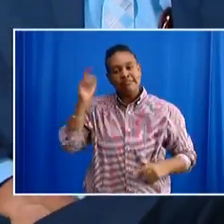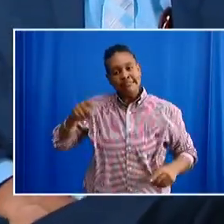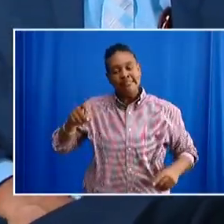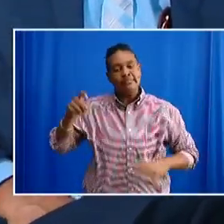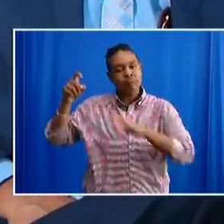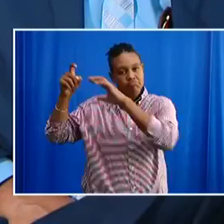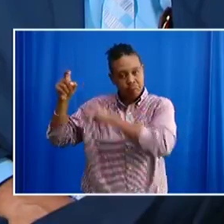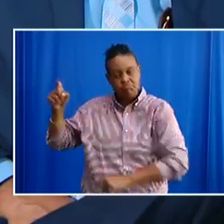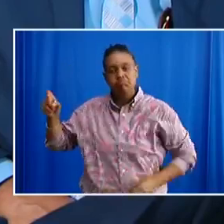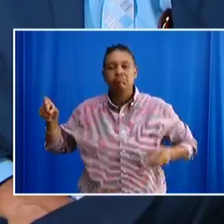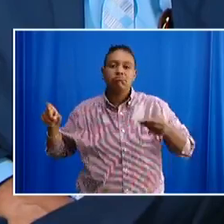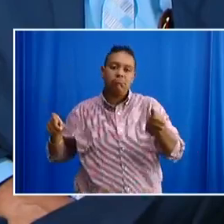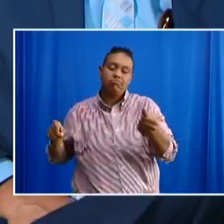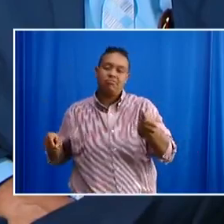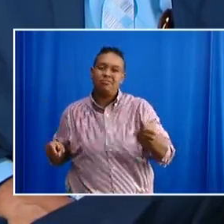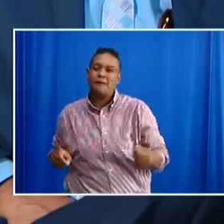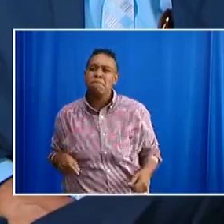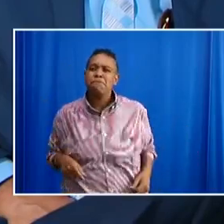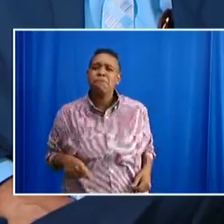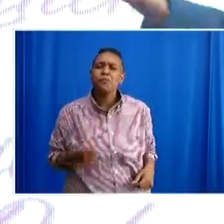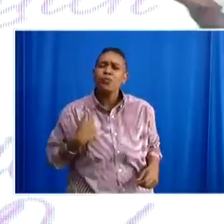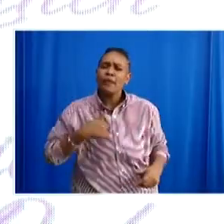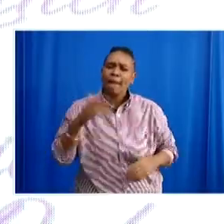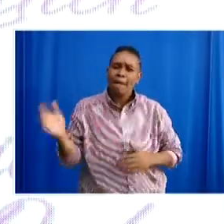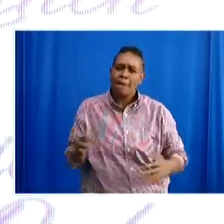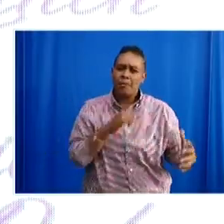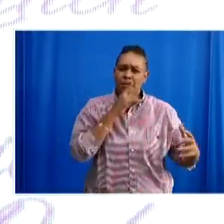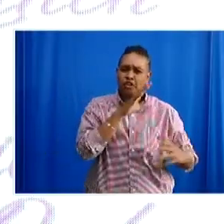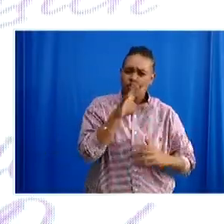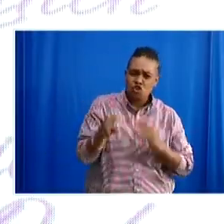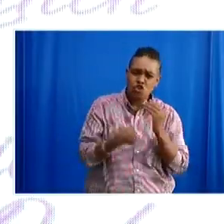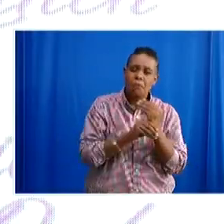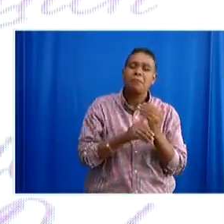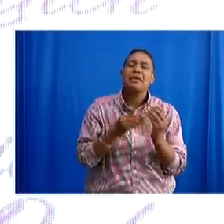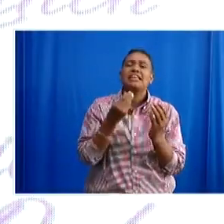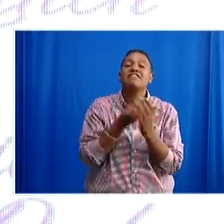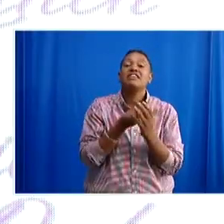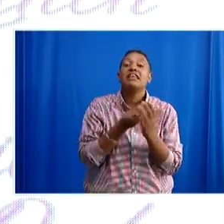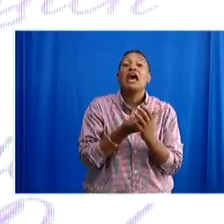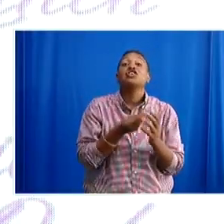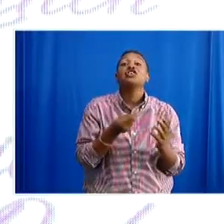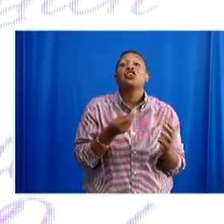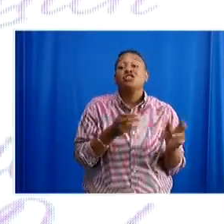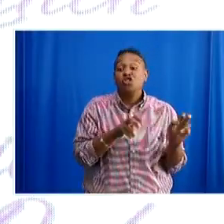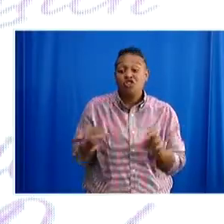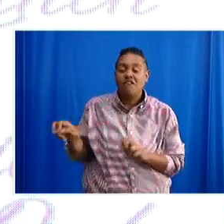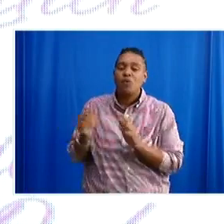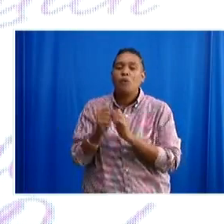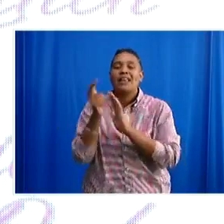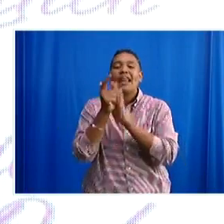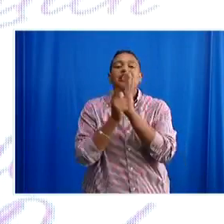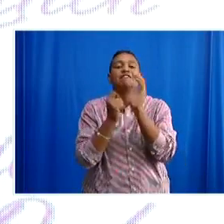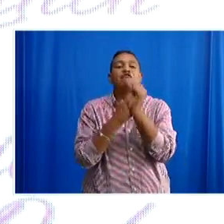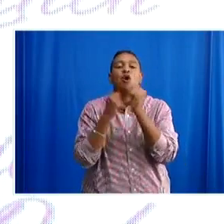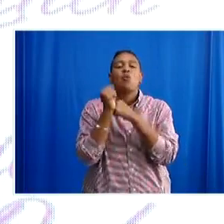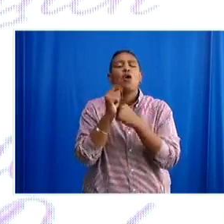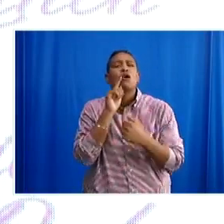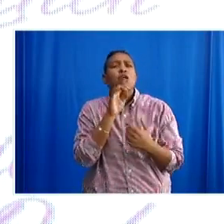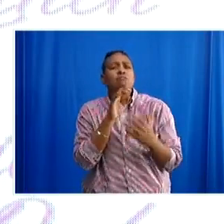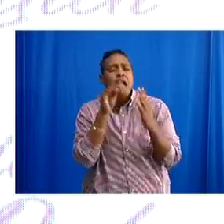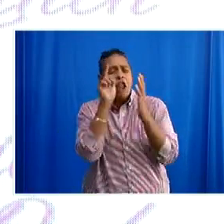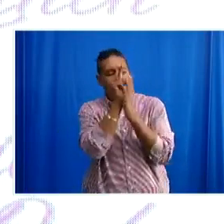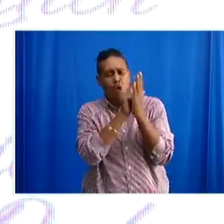We intend to supplement the financial fiscal transfer with a legislative framework that